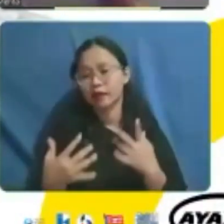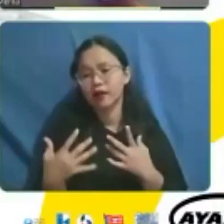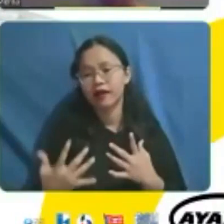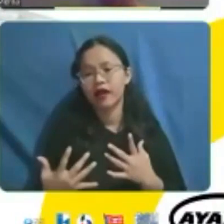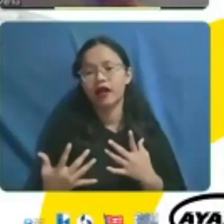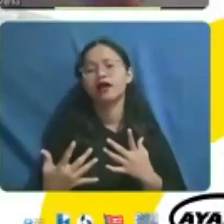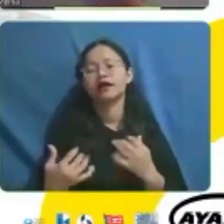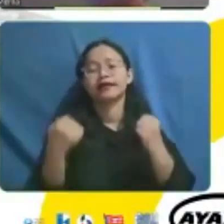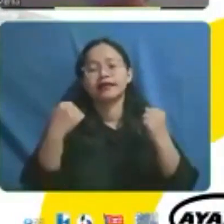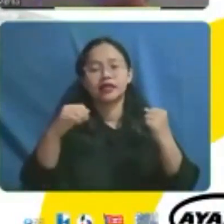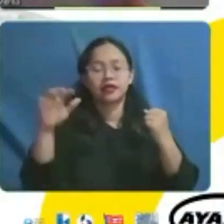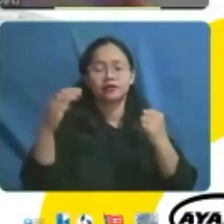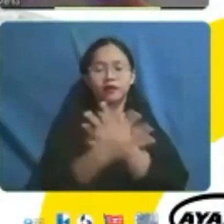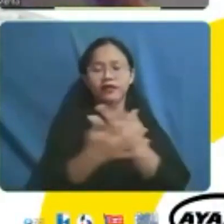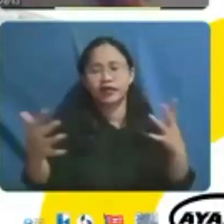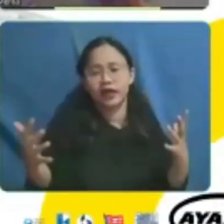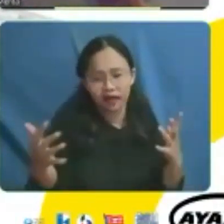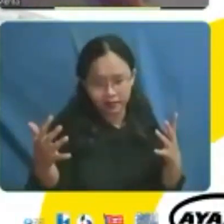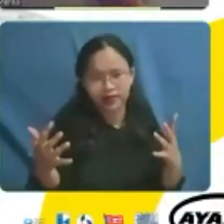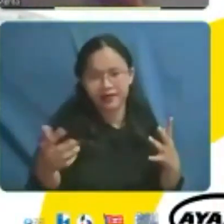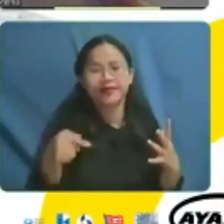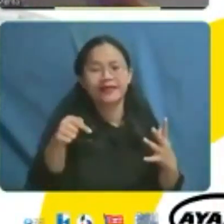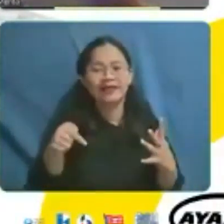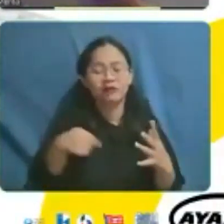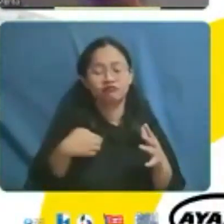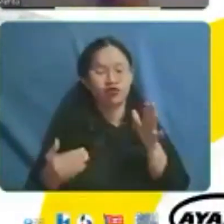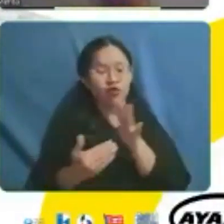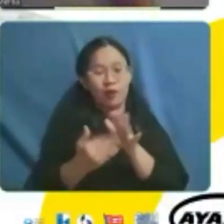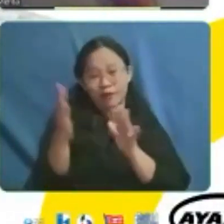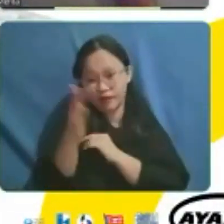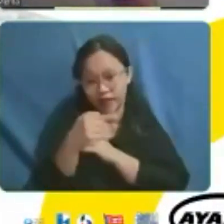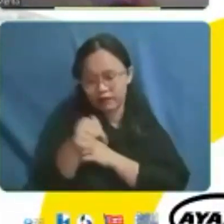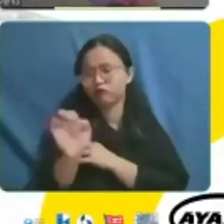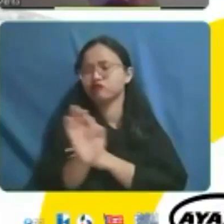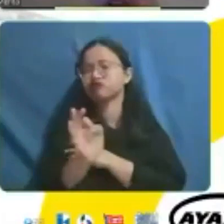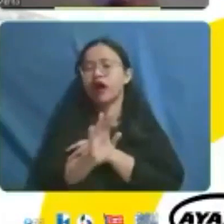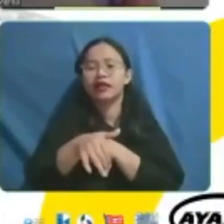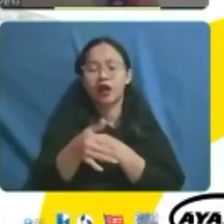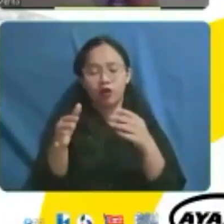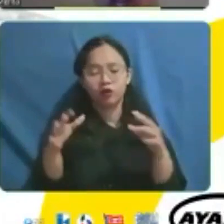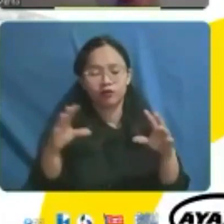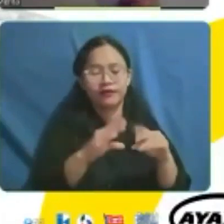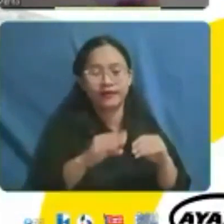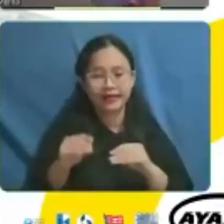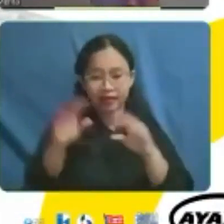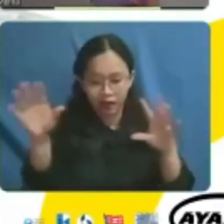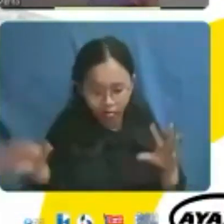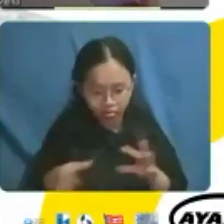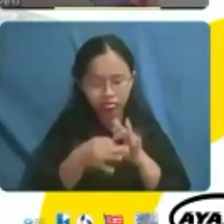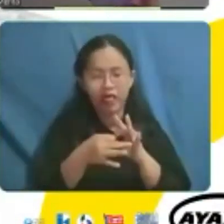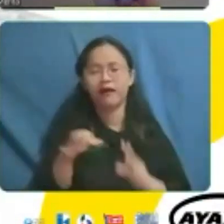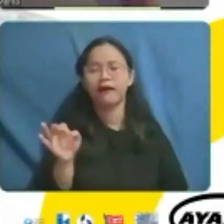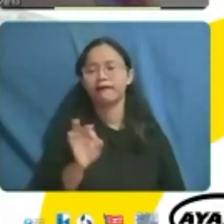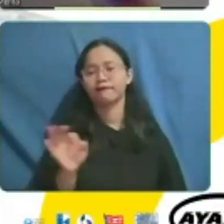we're working on in terms of trying to partner with governments around the world to improve air quality while also building